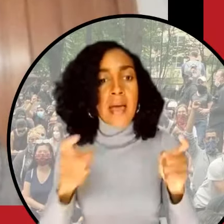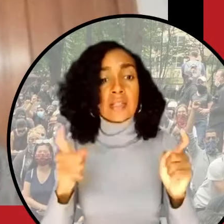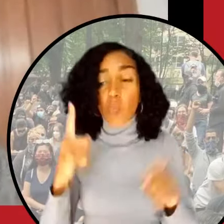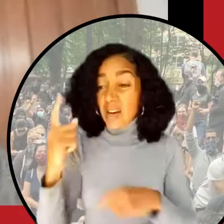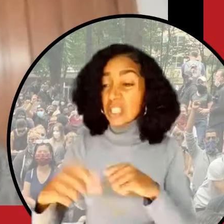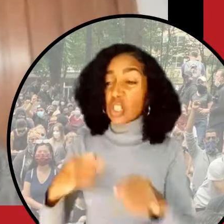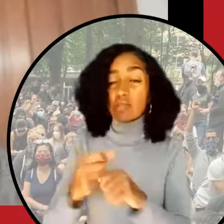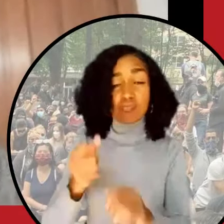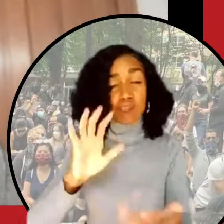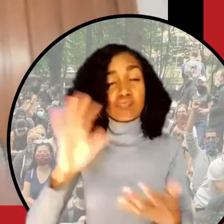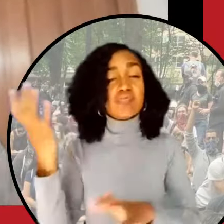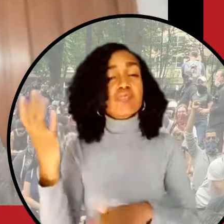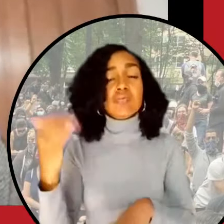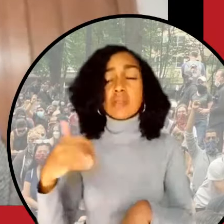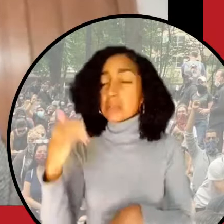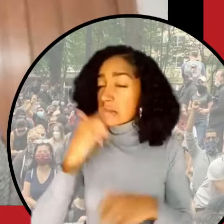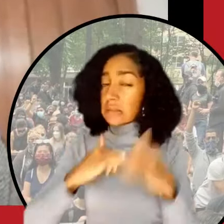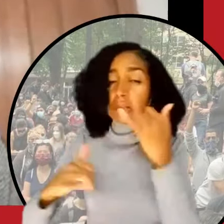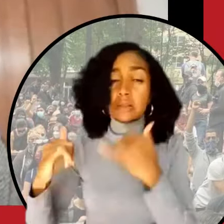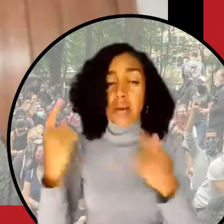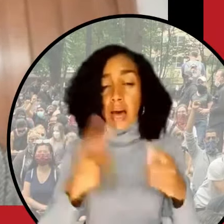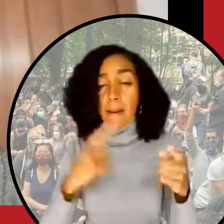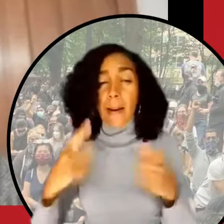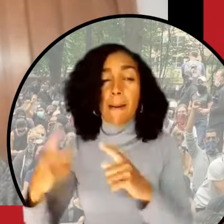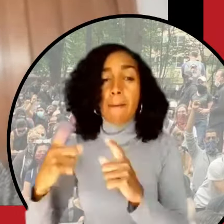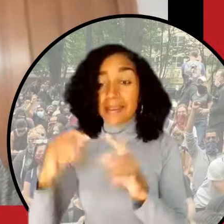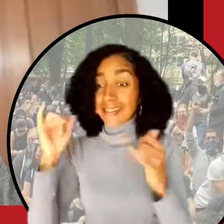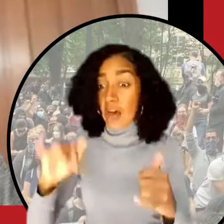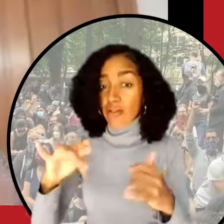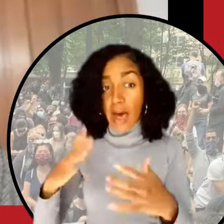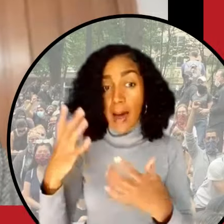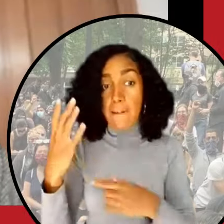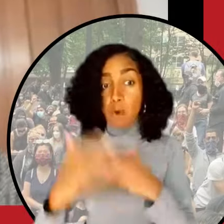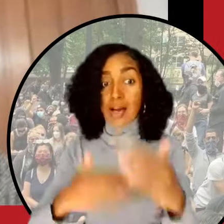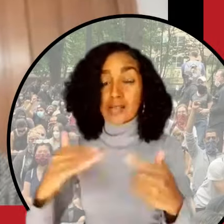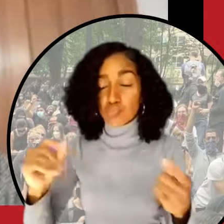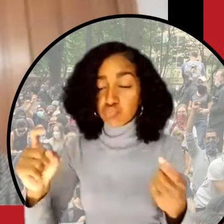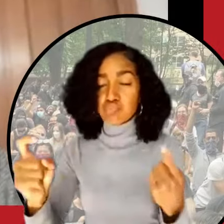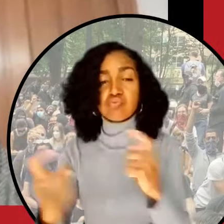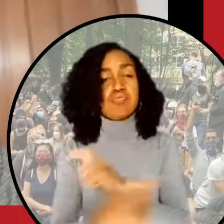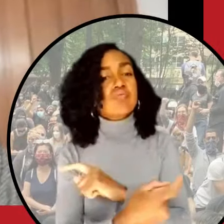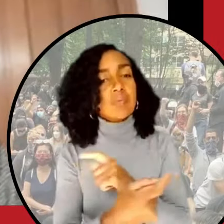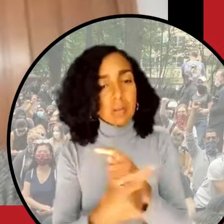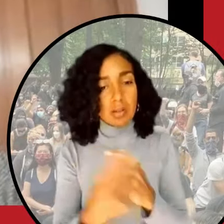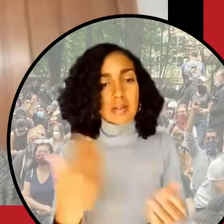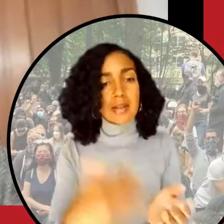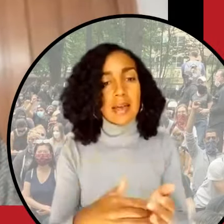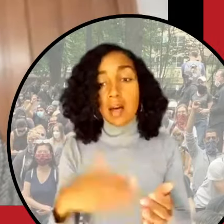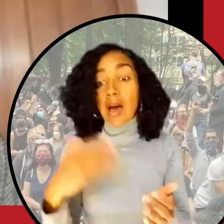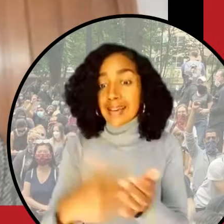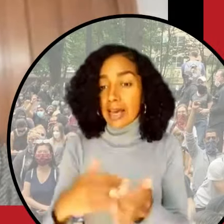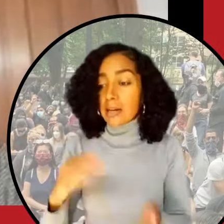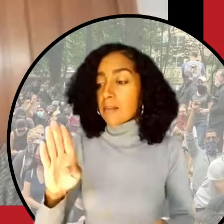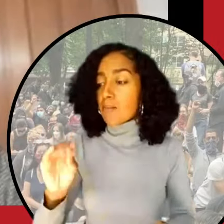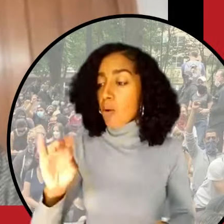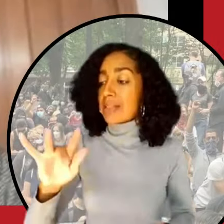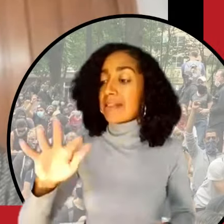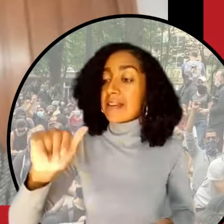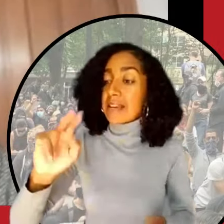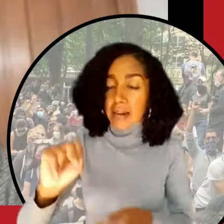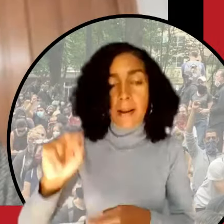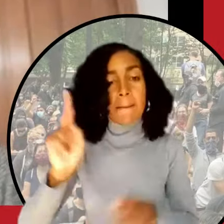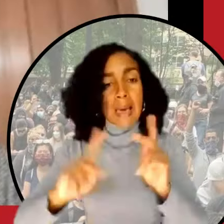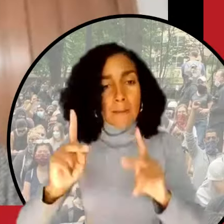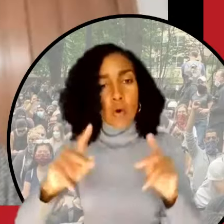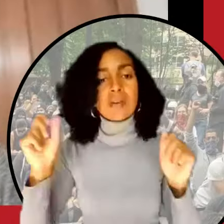historical error, but that process has been taken once again. Once again, Bolivian people are able to rule themselves.